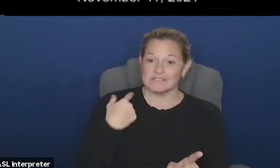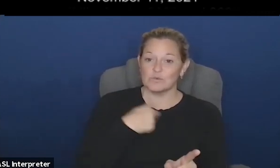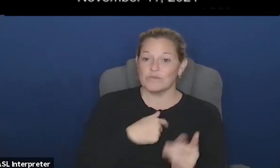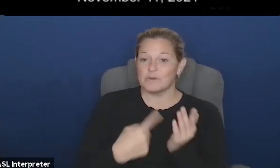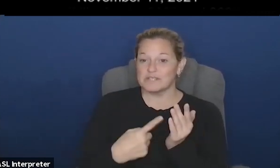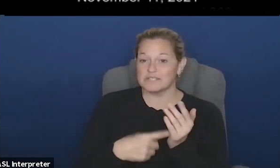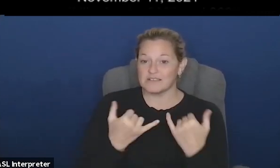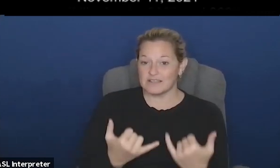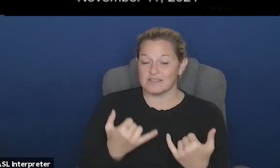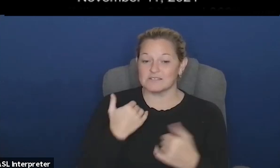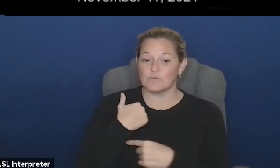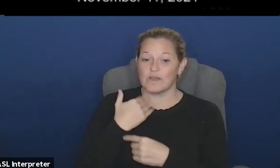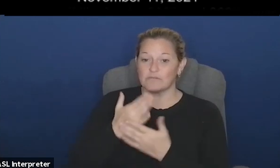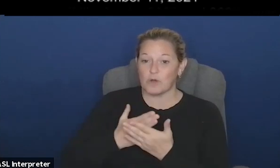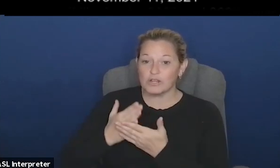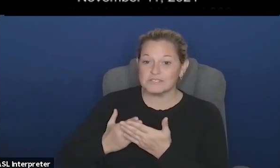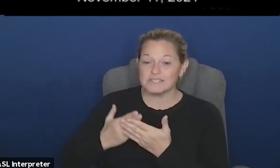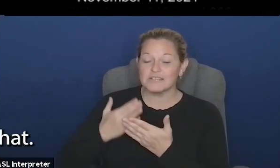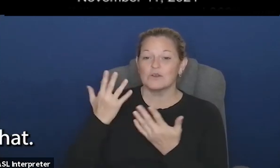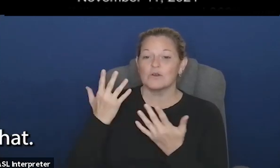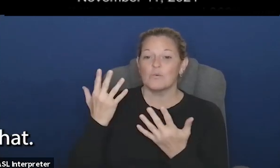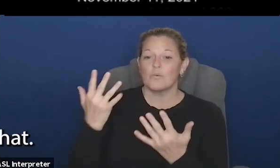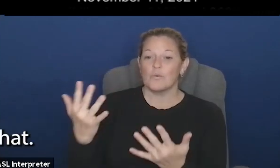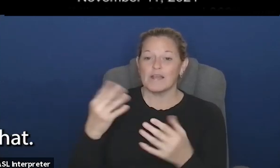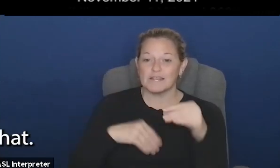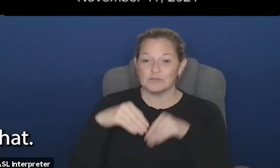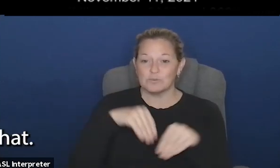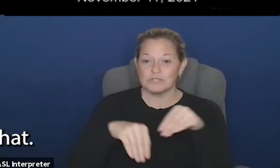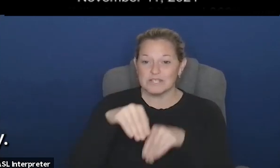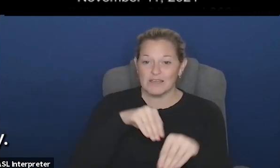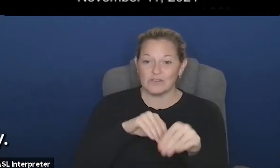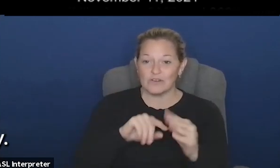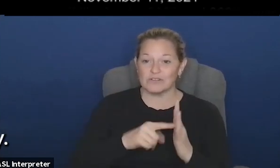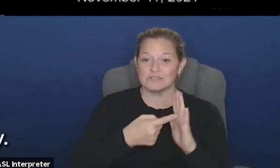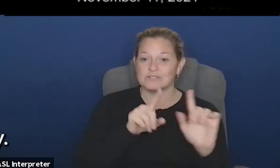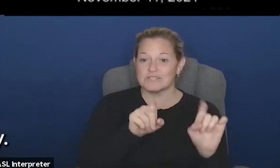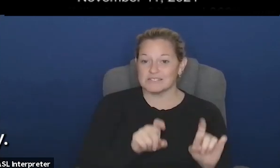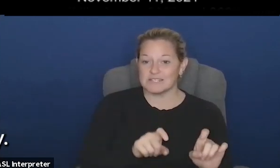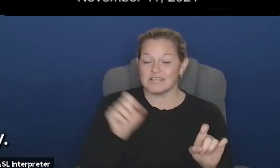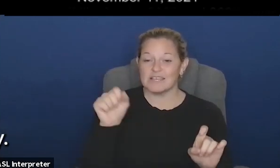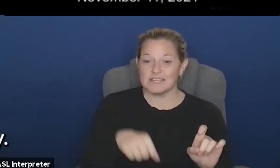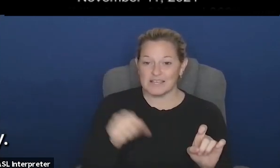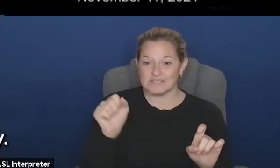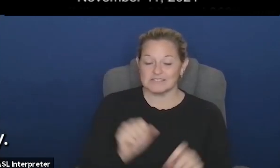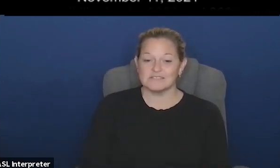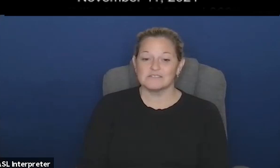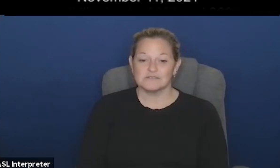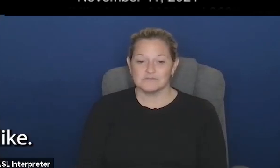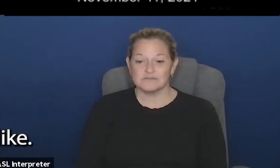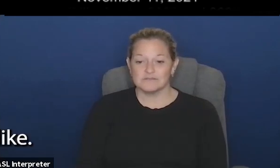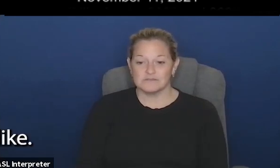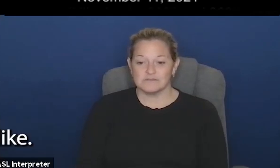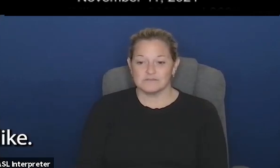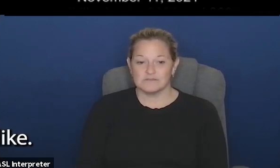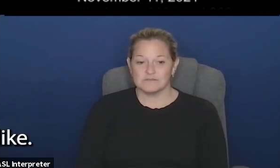We are anxiously waiting to put them together and start testing that. We definitely are thinking that way. Amazing.